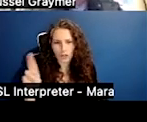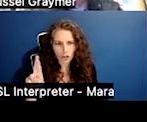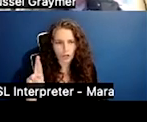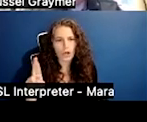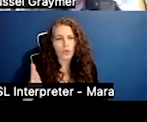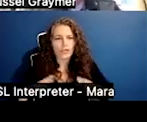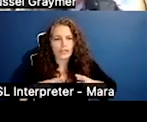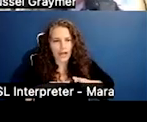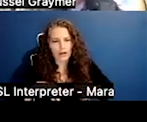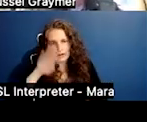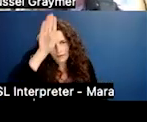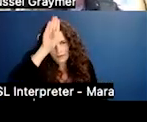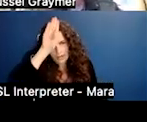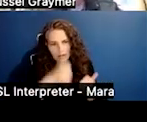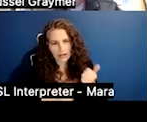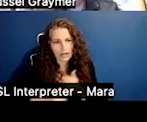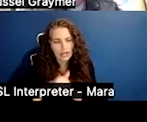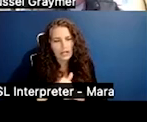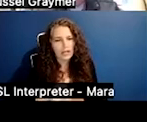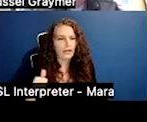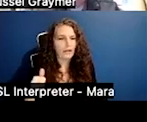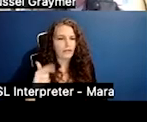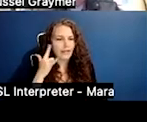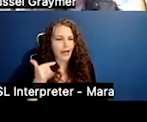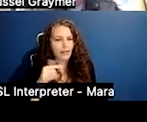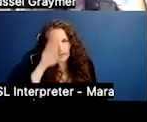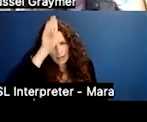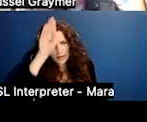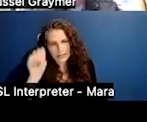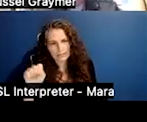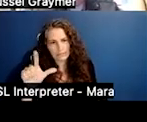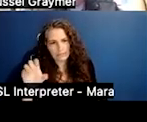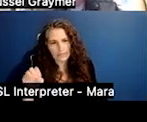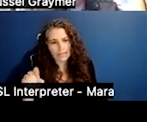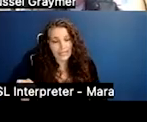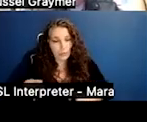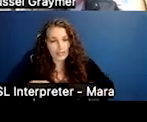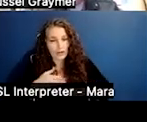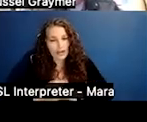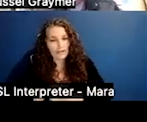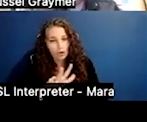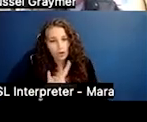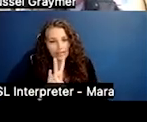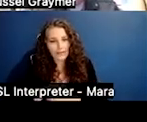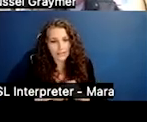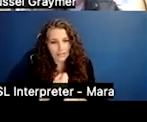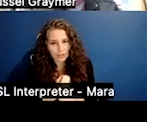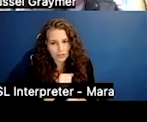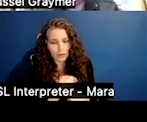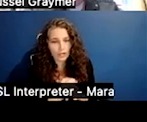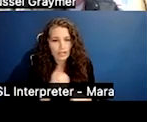retired fire chief for Cal Fire San Luis Obispo. Chief Turner retired from Cal Fire after a 37-year career. He has